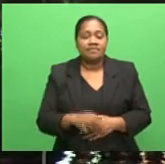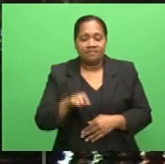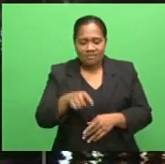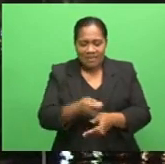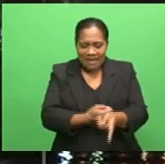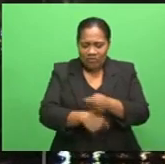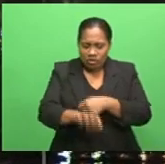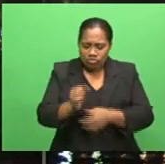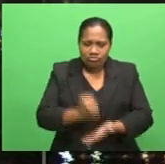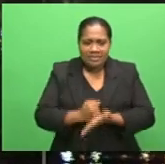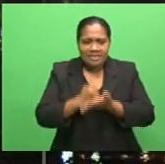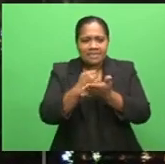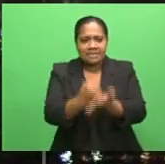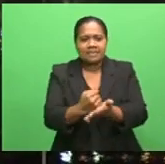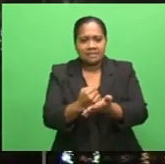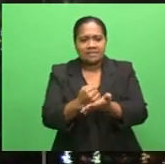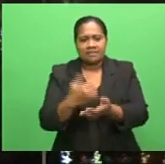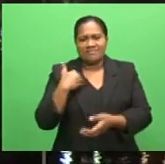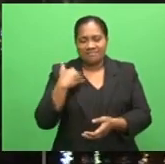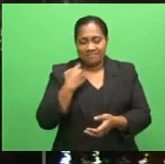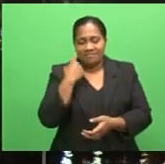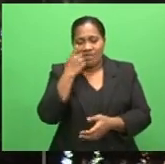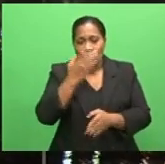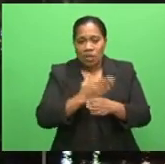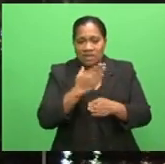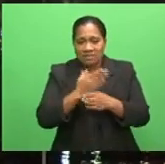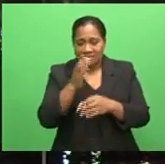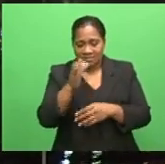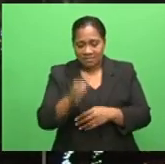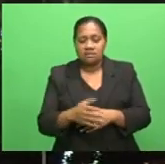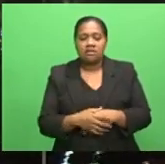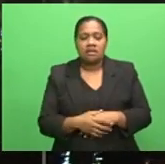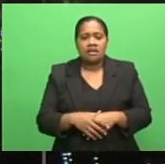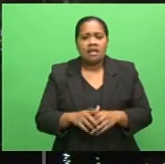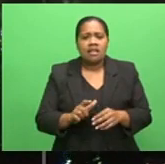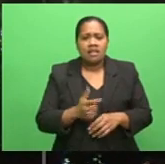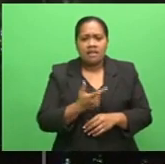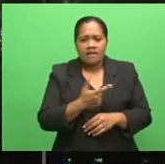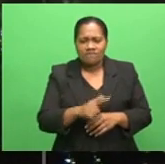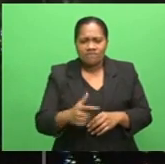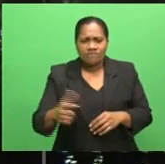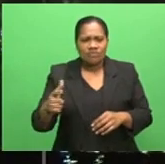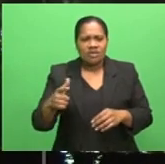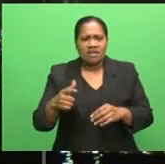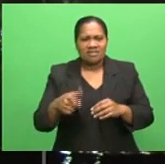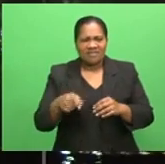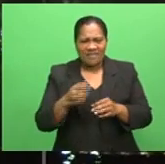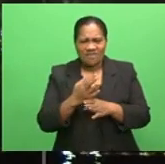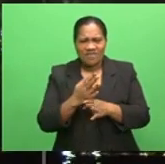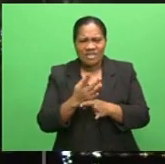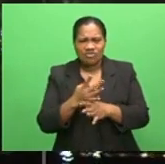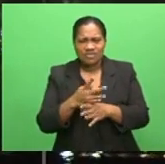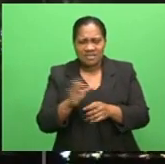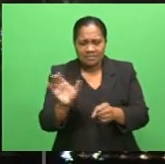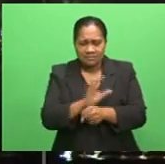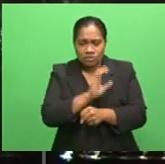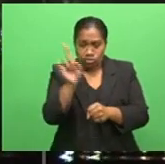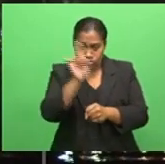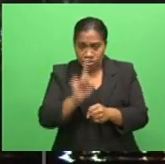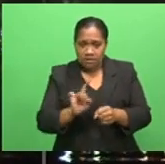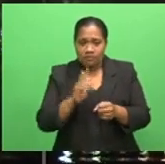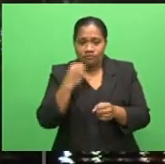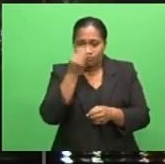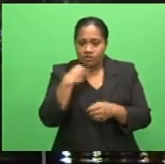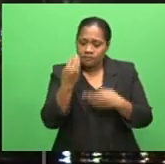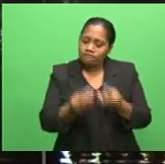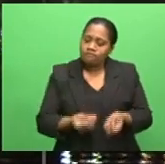frontline healthcare workers during this difficult time, the Levuka-based Pacific Fishing Company Limited today donated food items to the